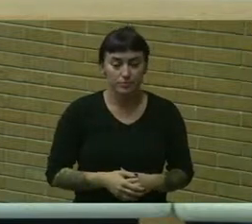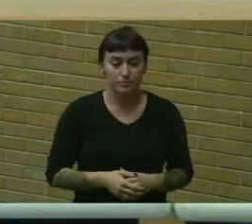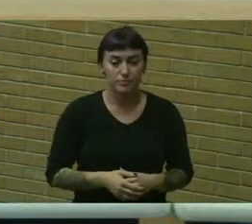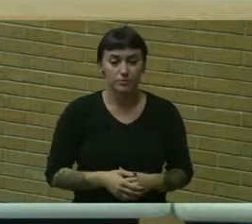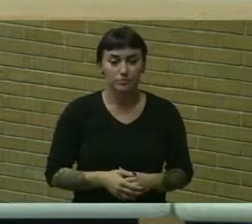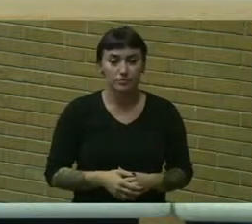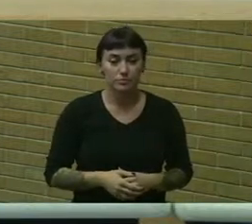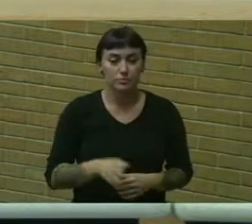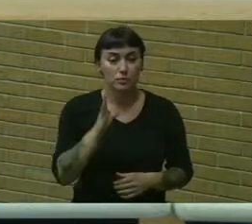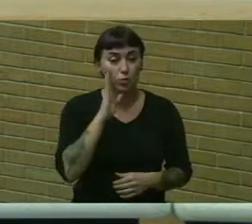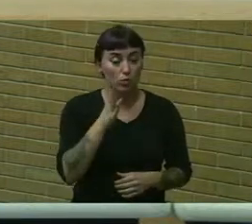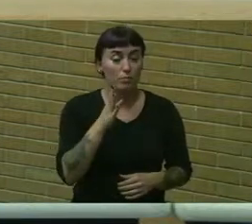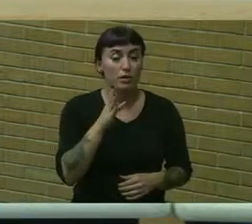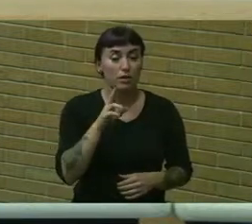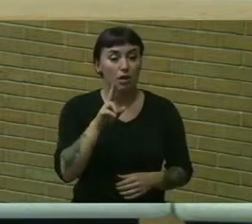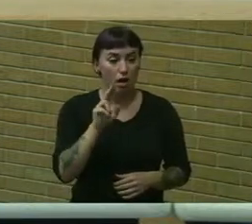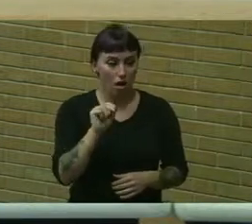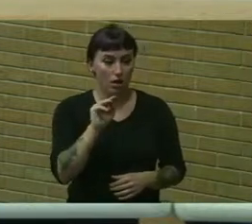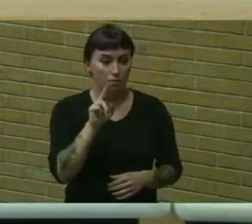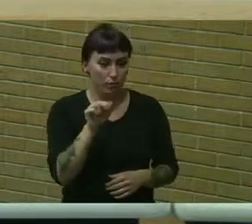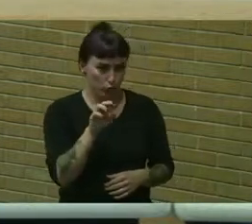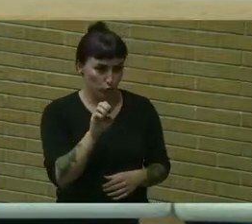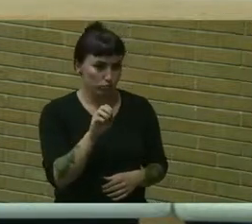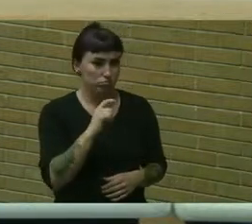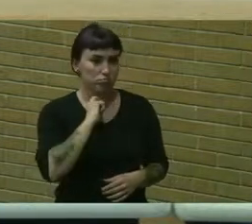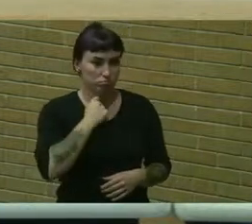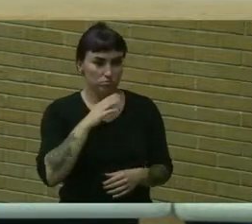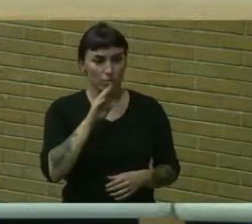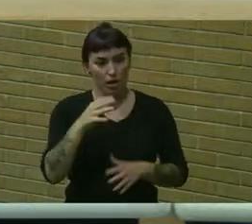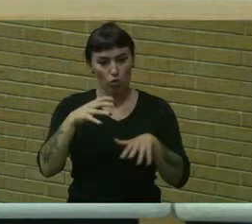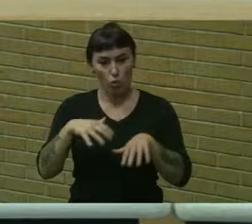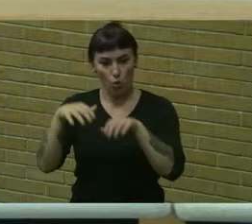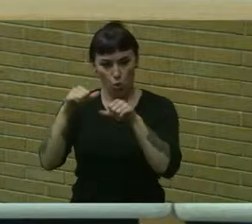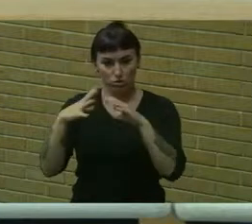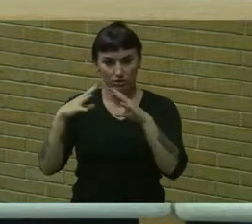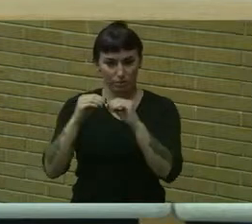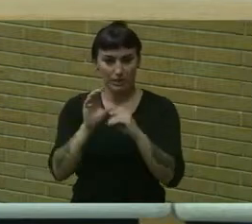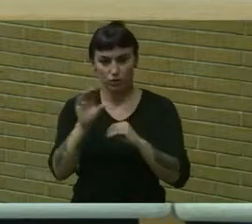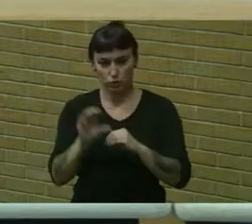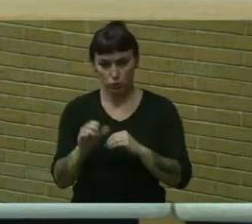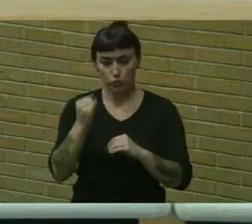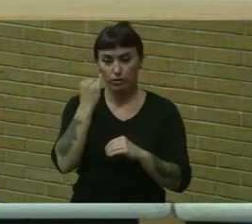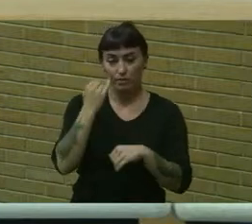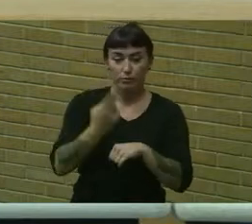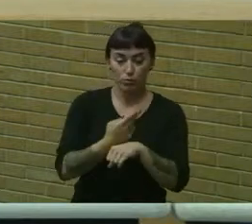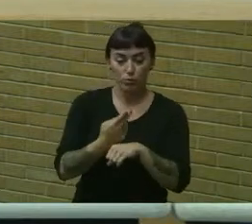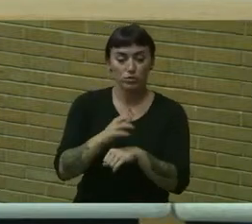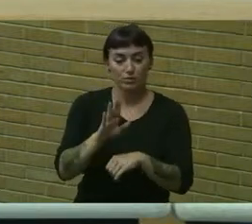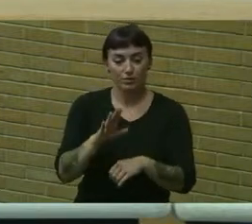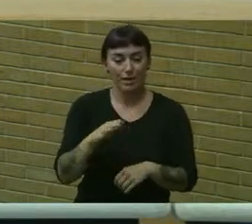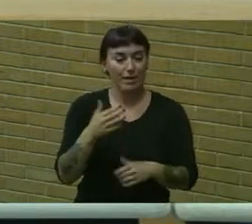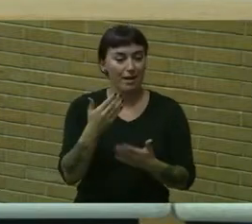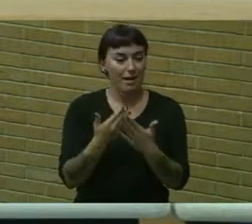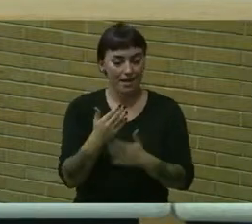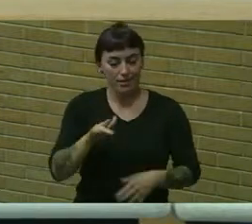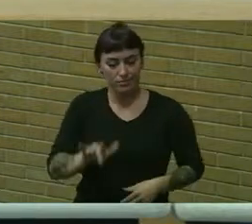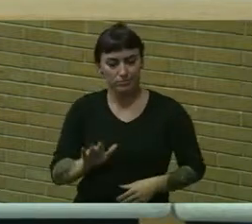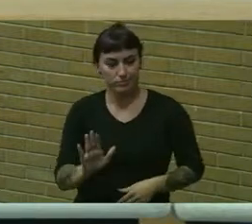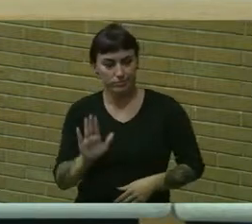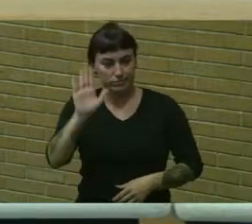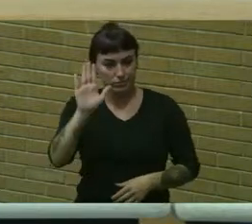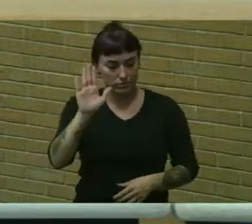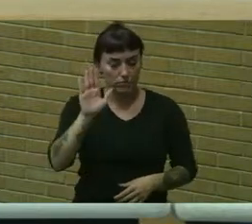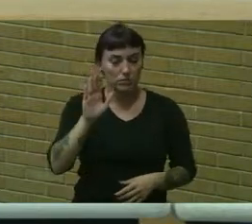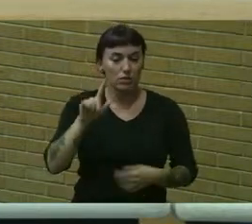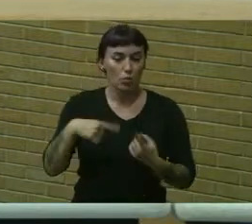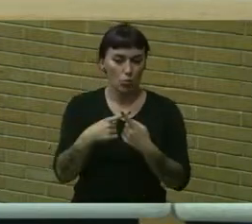You'll be unmuted by the host to speak if you use the raised hand function once